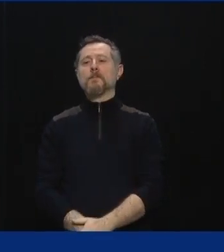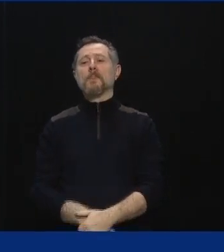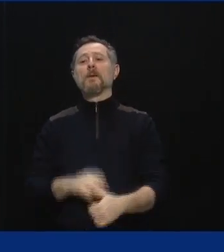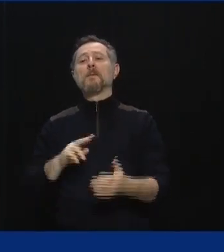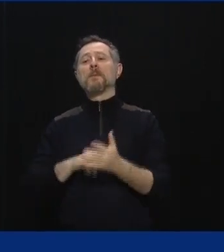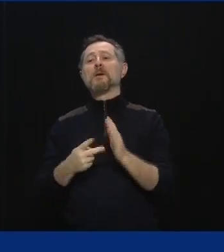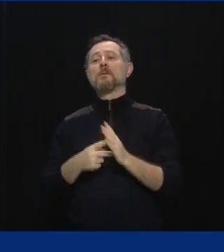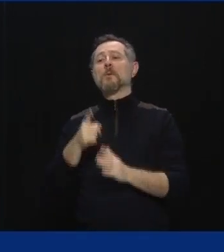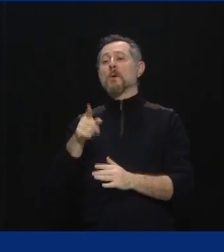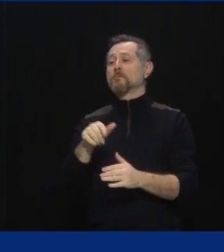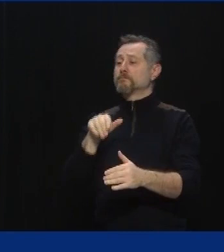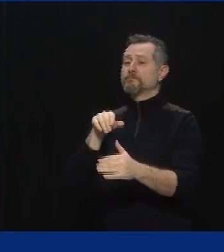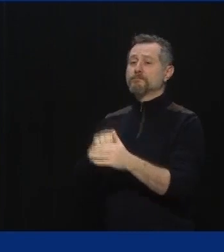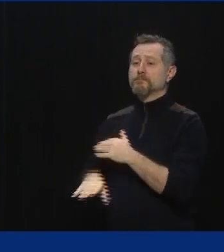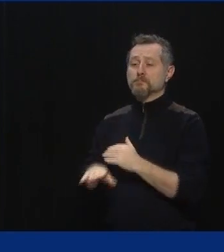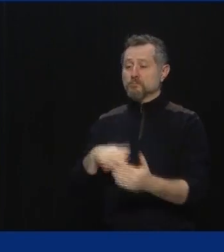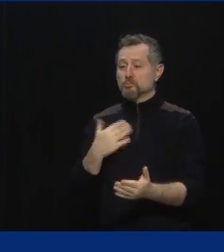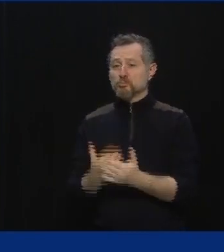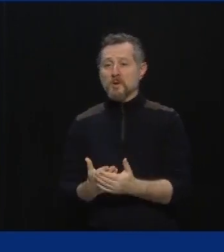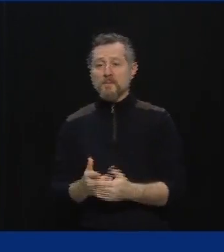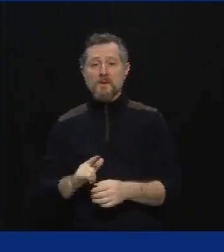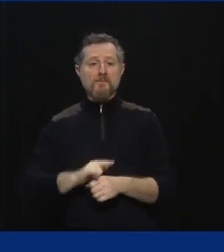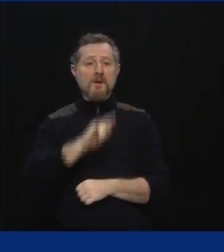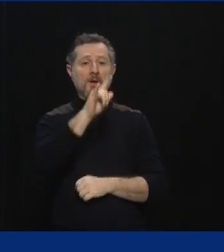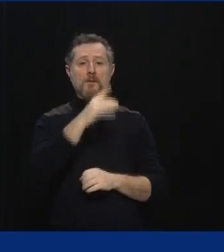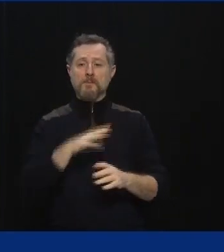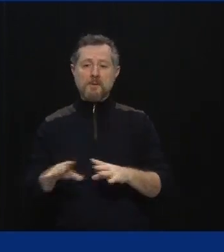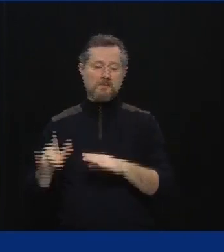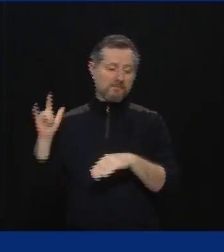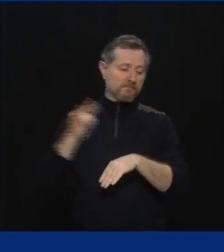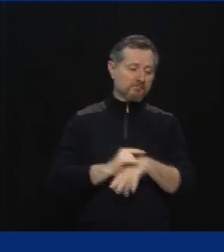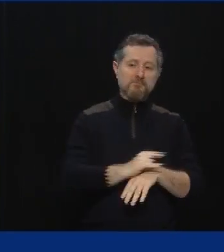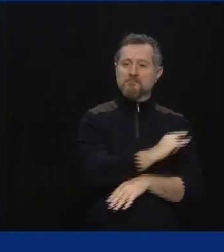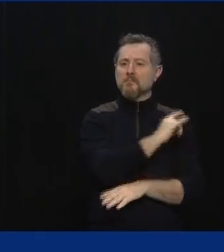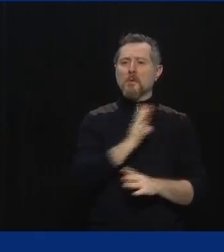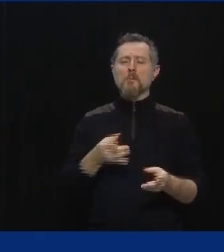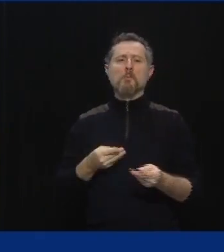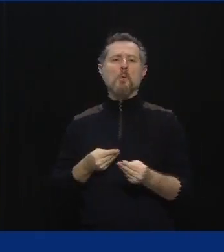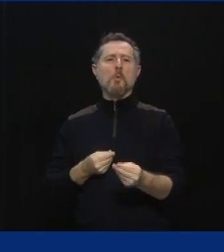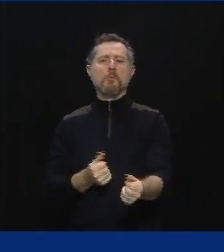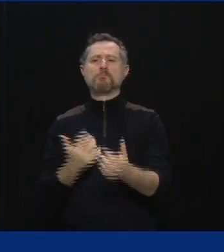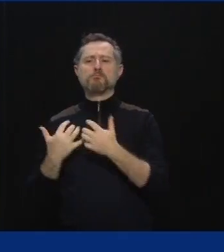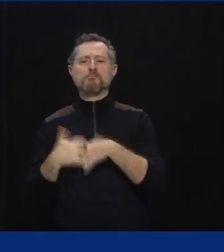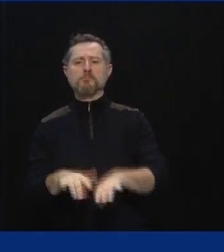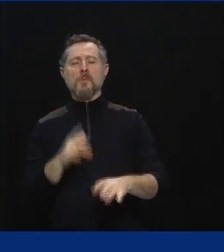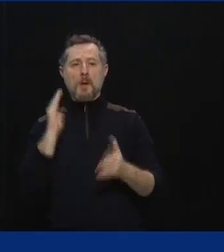experience of arriving and departing from the terminal vastly improved over what exists today.